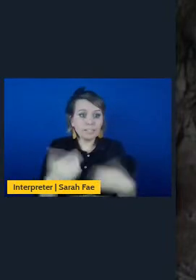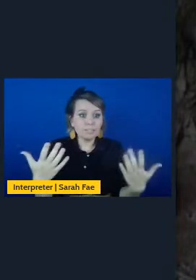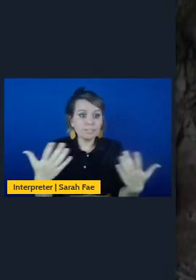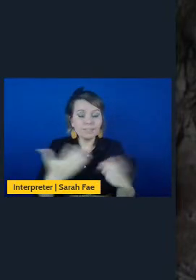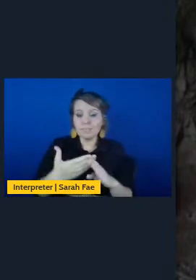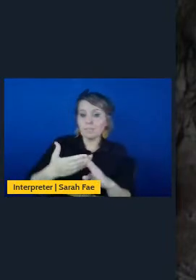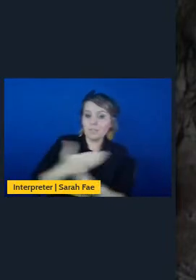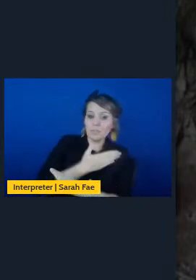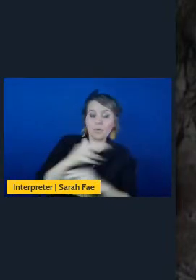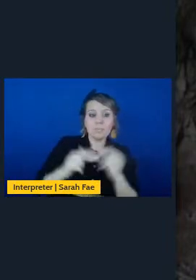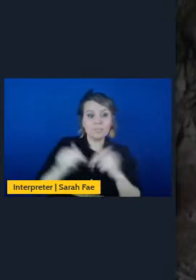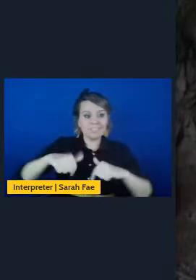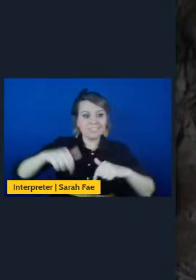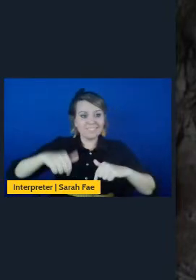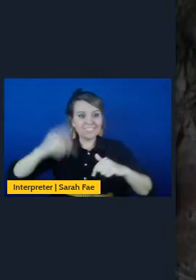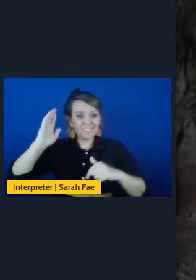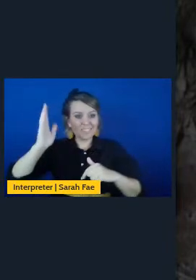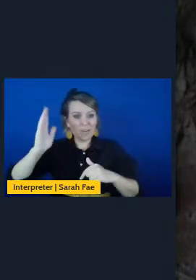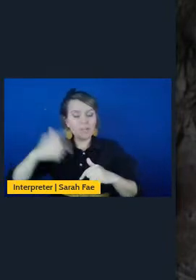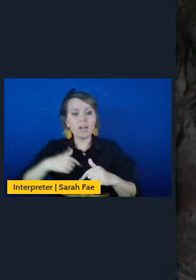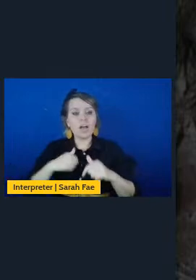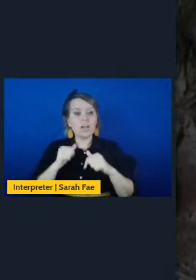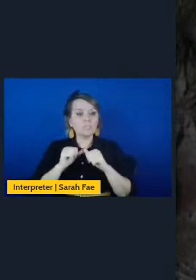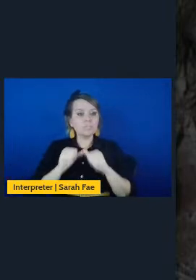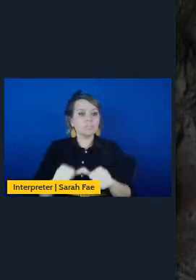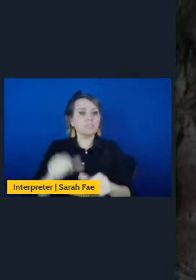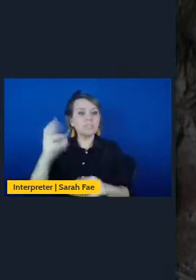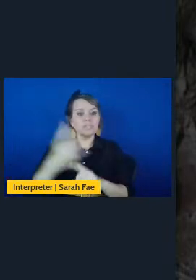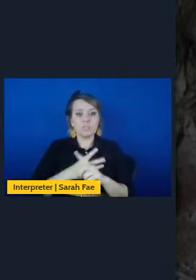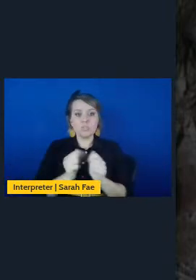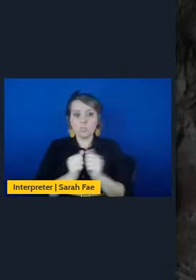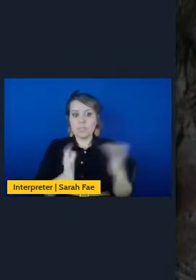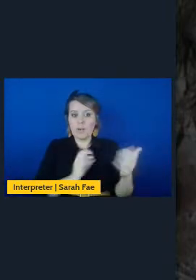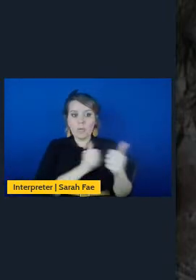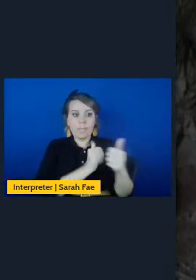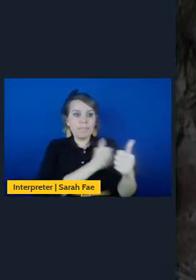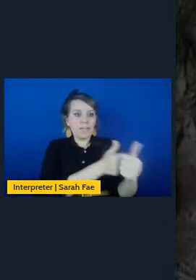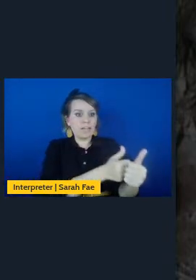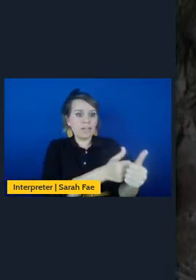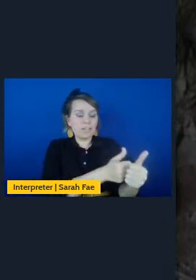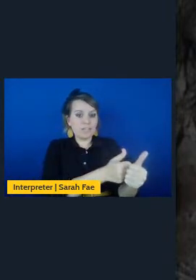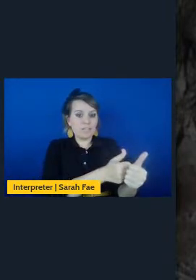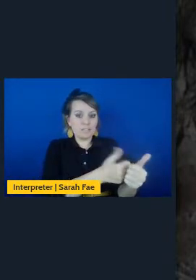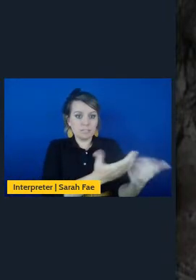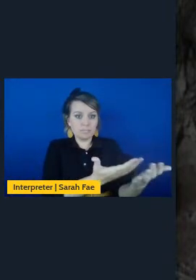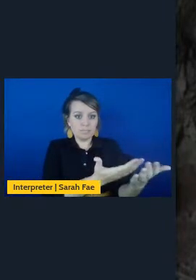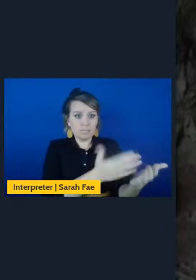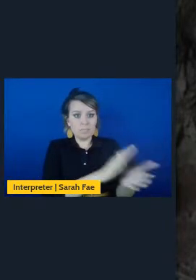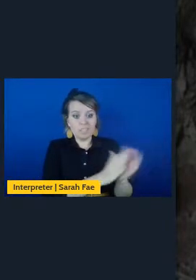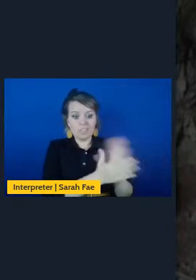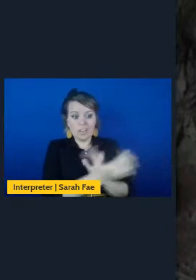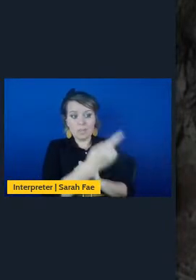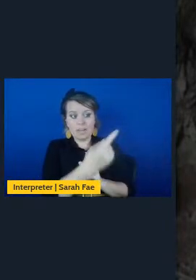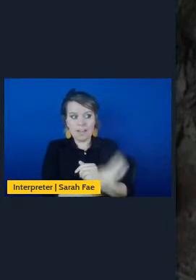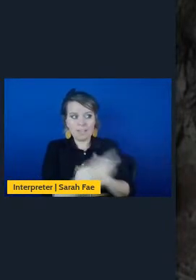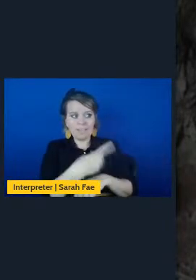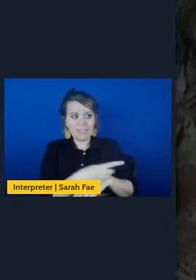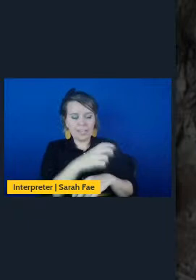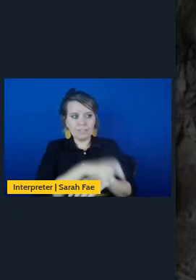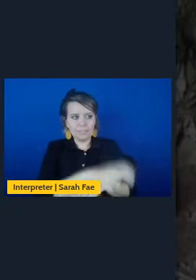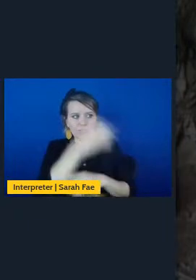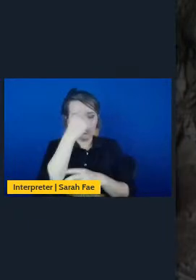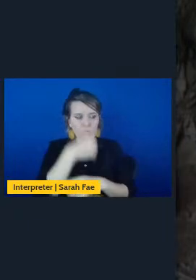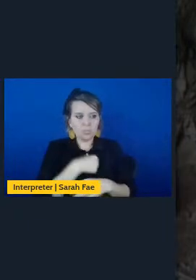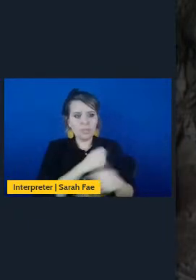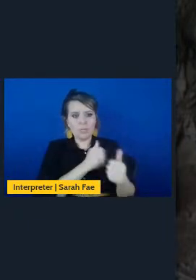building this talk, I went 6 months without updating it at all, at which point it became a half-day adventure for me to go through and